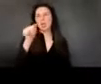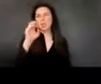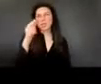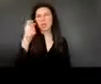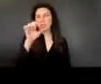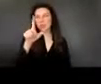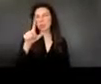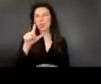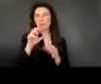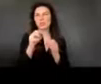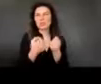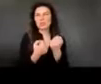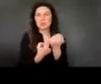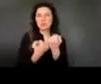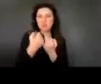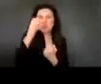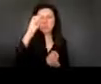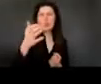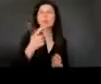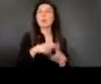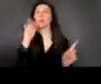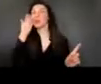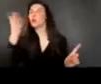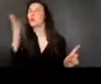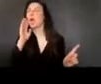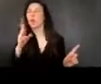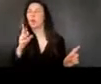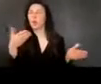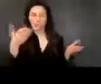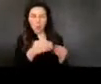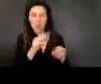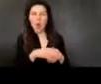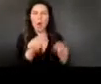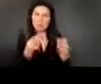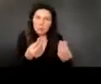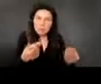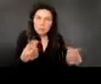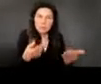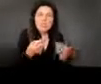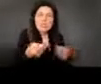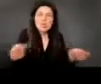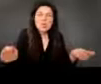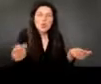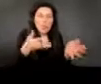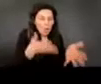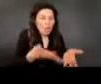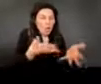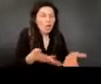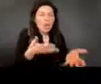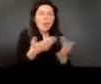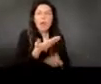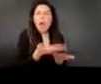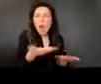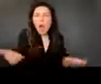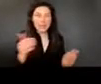I would probably focus more on kind of more of the material traces through objects and how the objects have kind of evolved